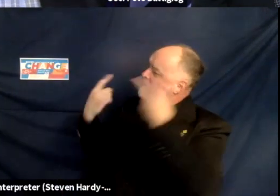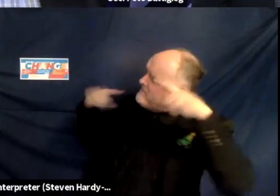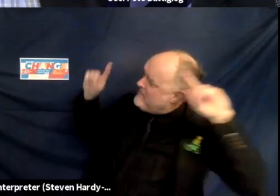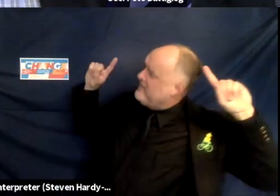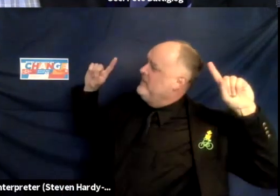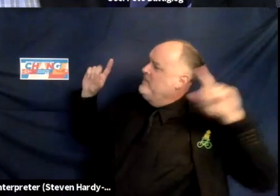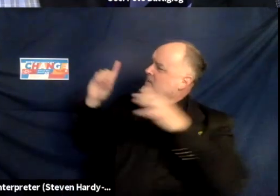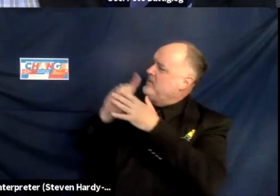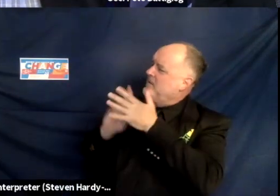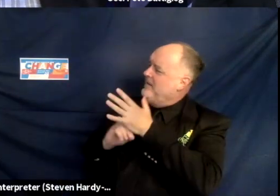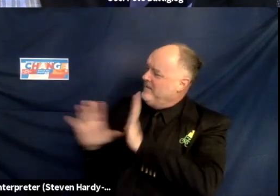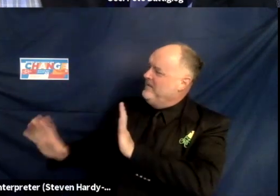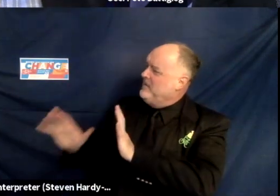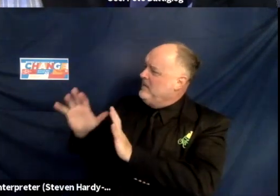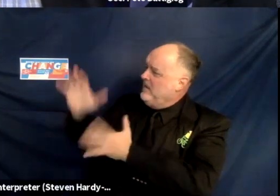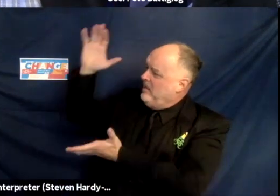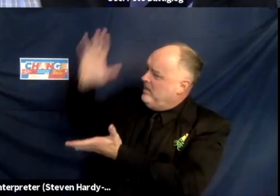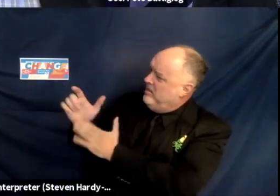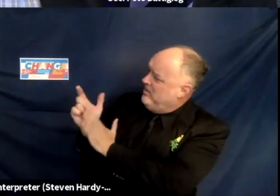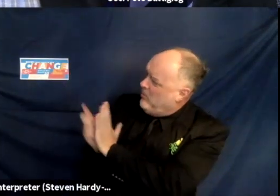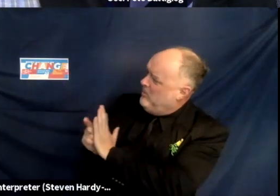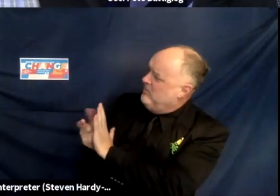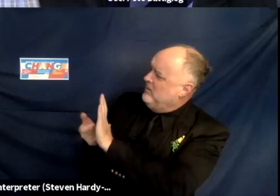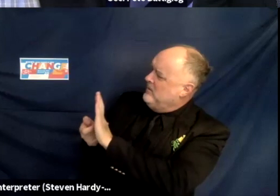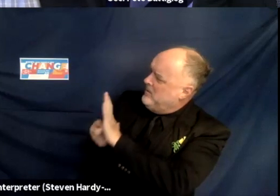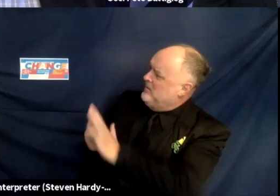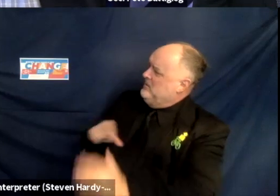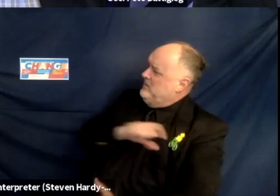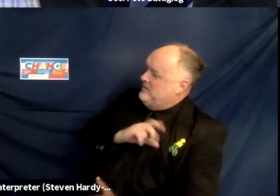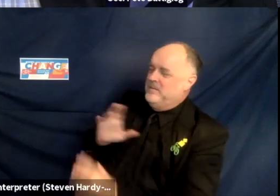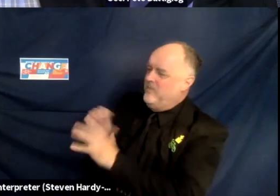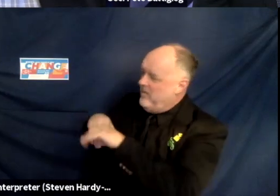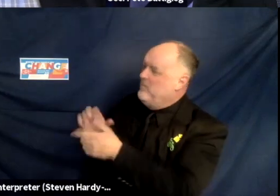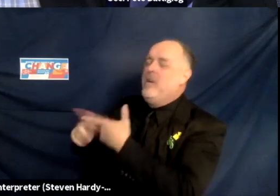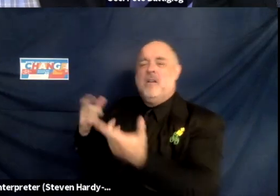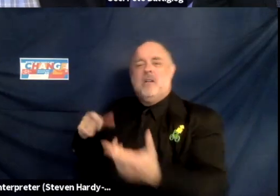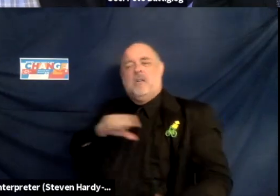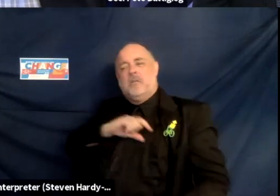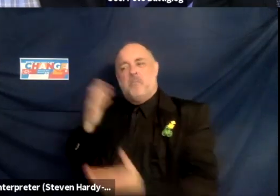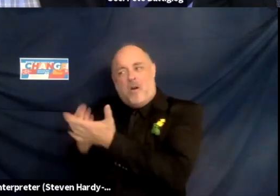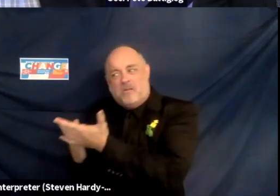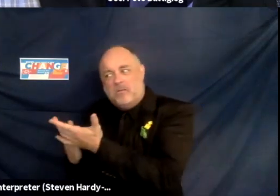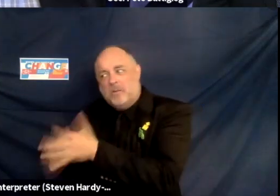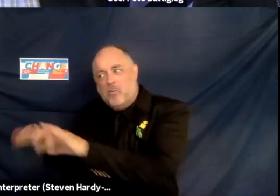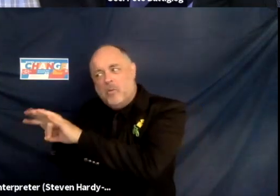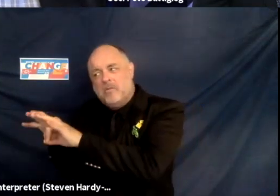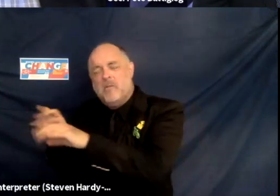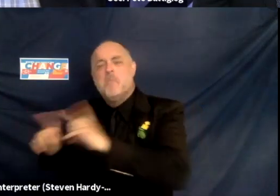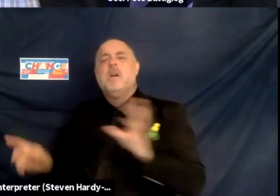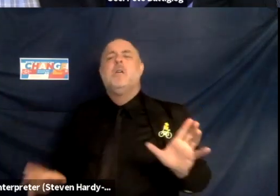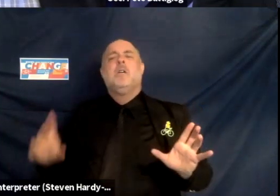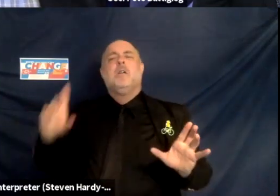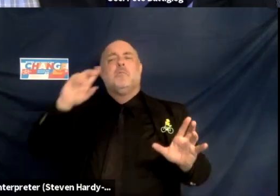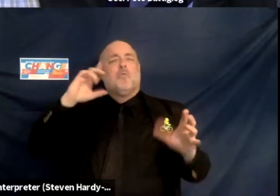on enforcement. But at the end of the day, this is still about choices, and that's why enforcement matters. And now, as you said, we are at a